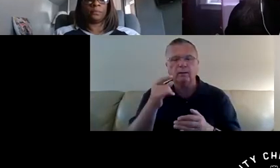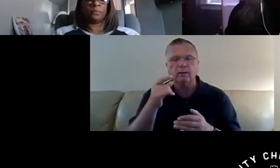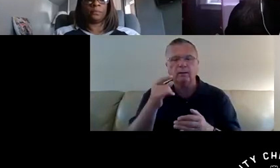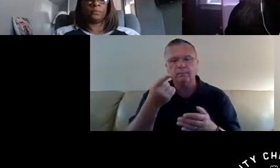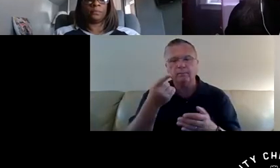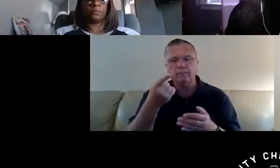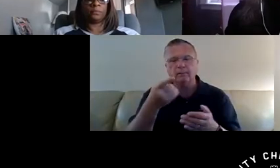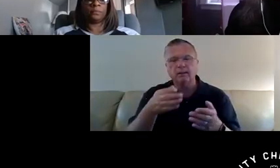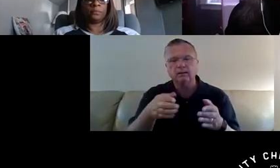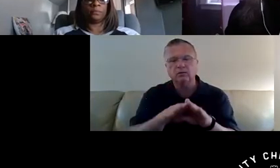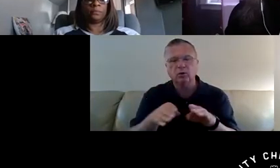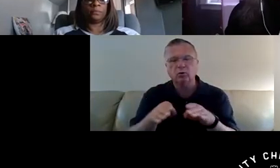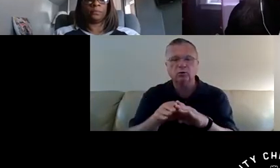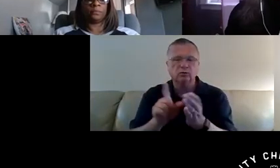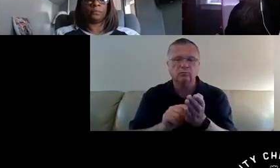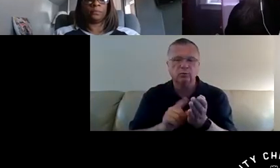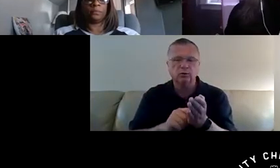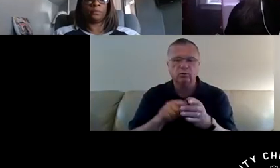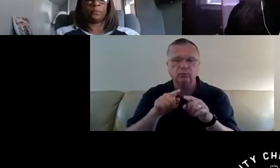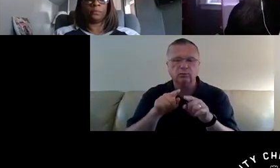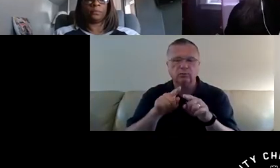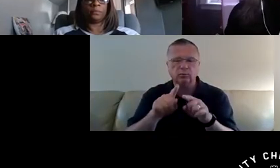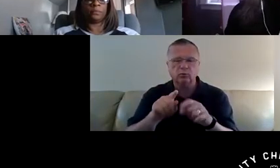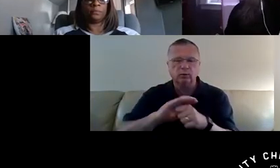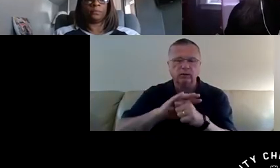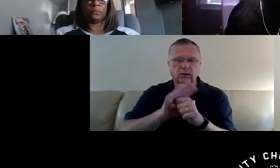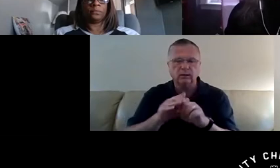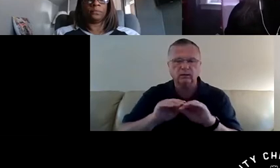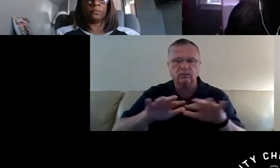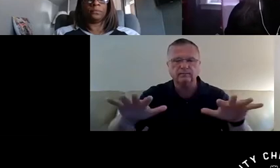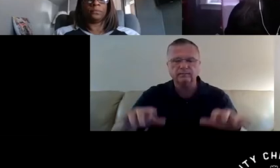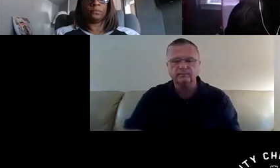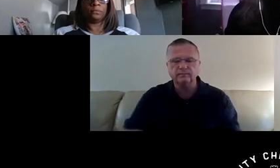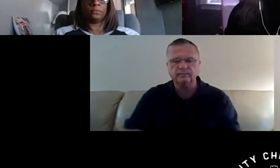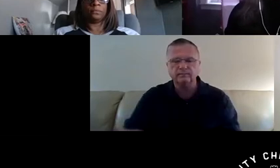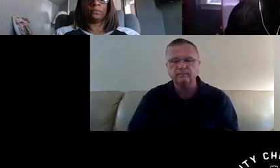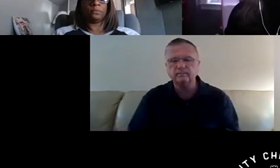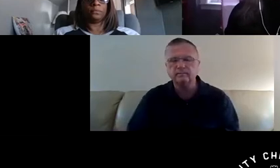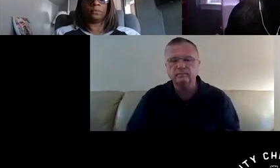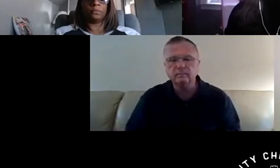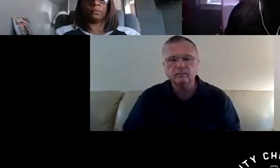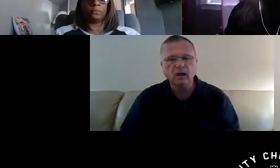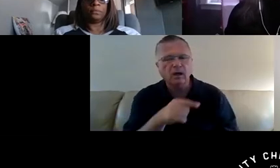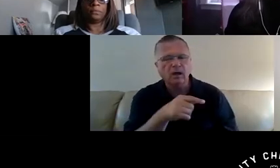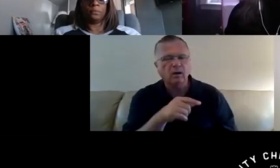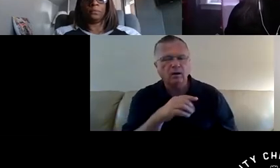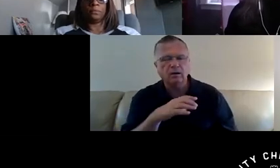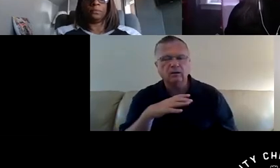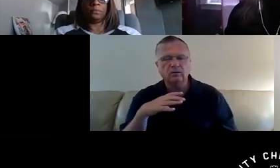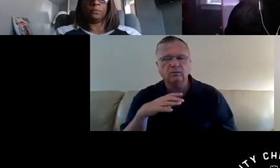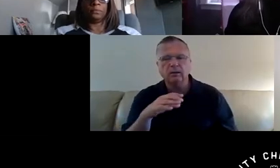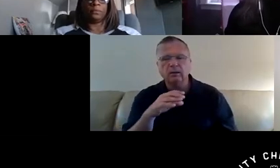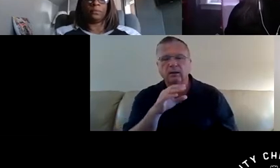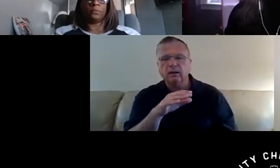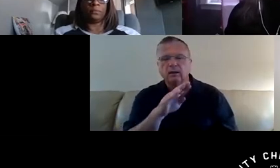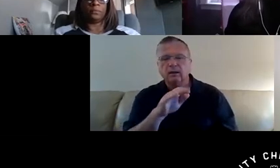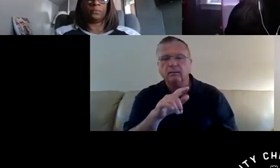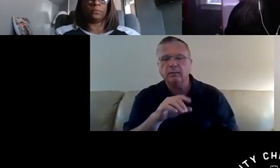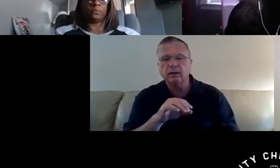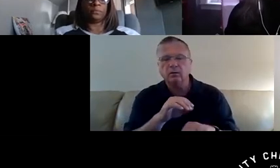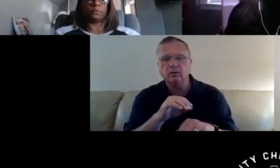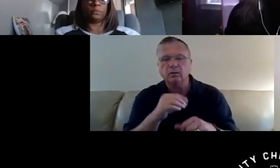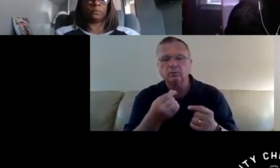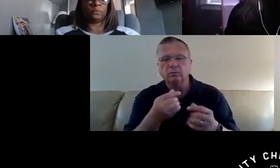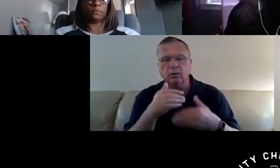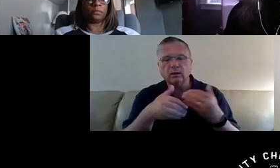pandemic. That's that particular bill is under Councilman Krause's bill. It sure is. That's why I was flipping